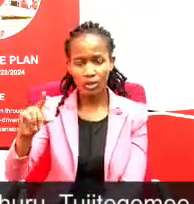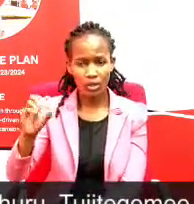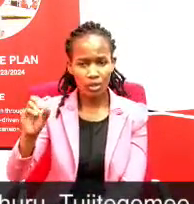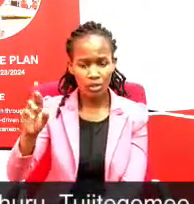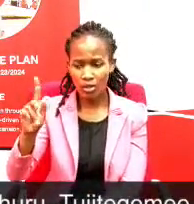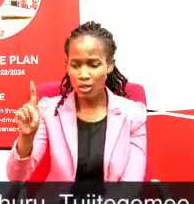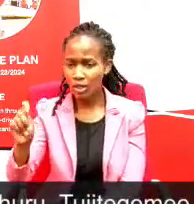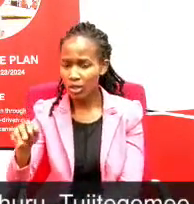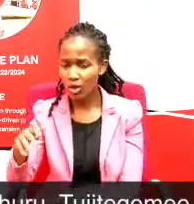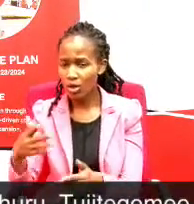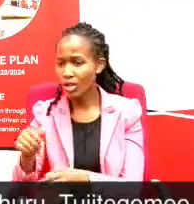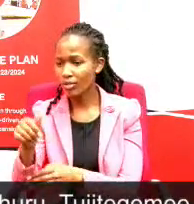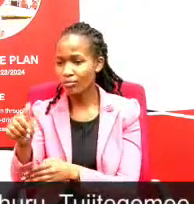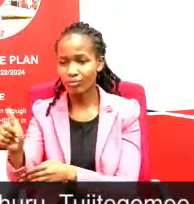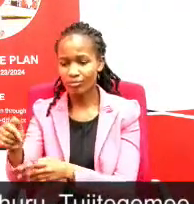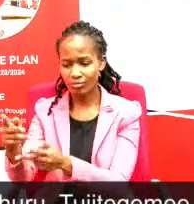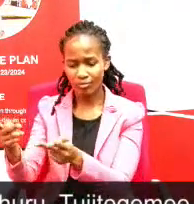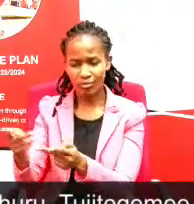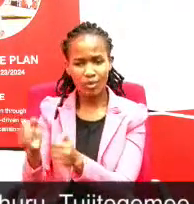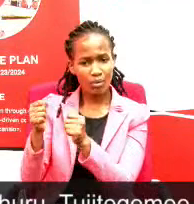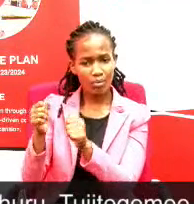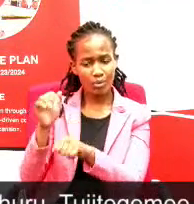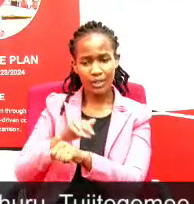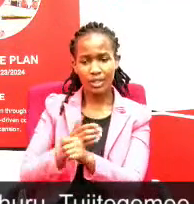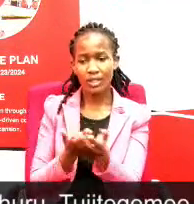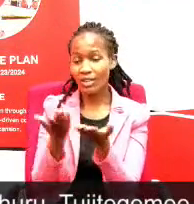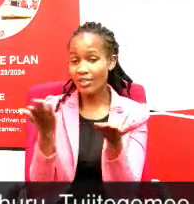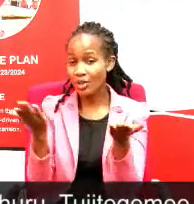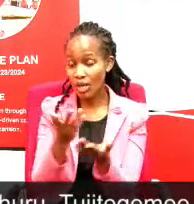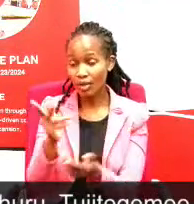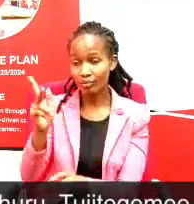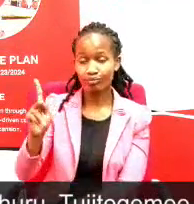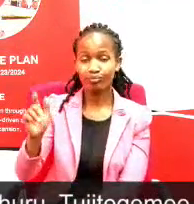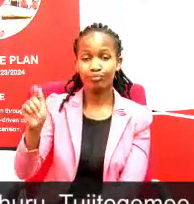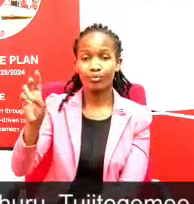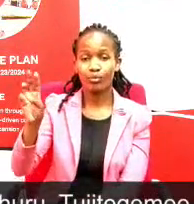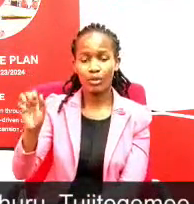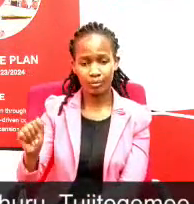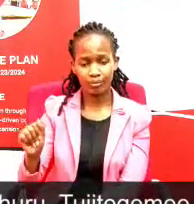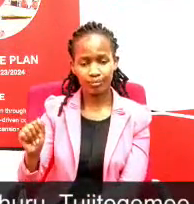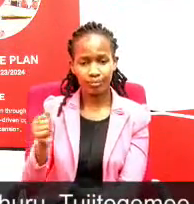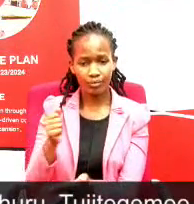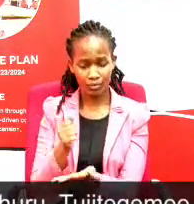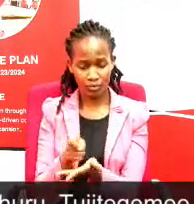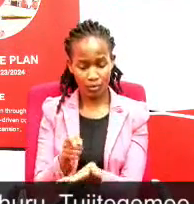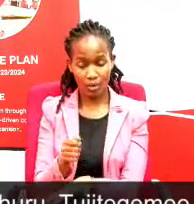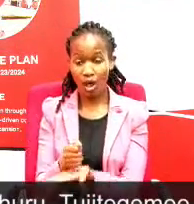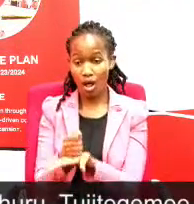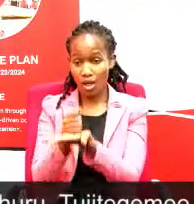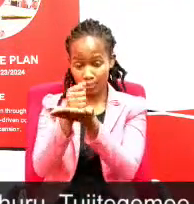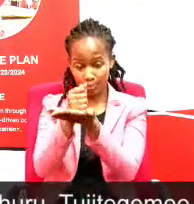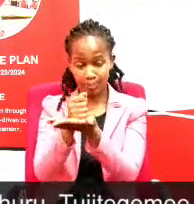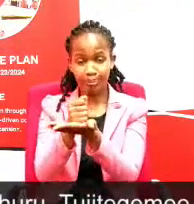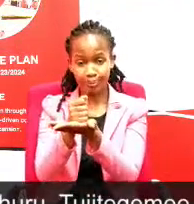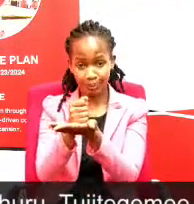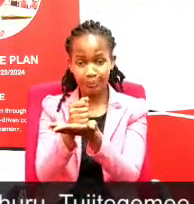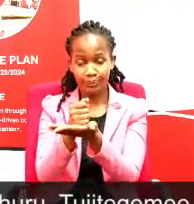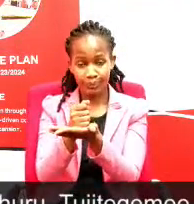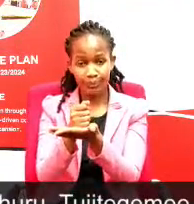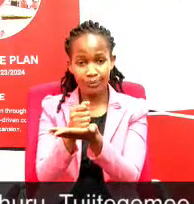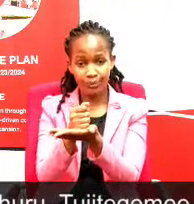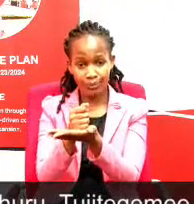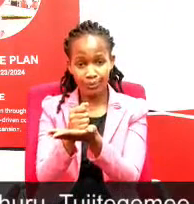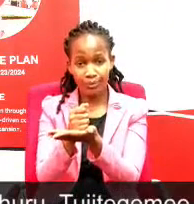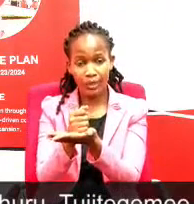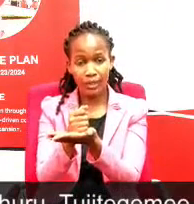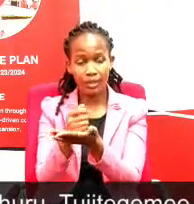or Letea gets a service in Kakuma. Our office in Kakuma will help to tap